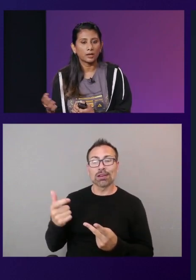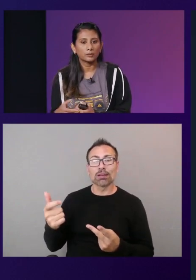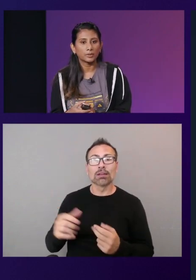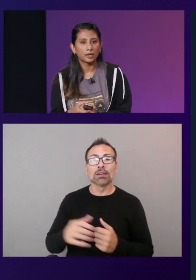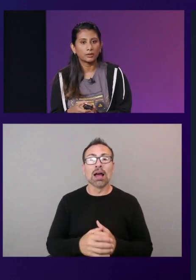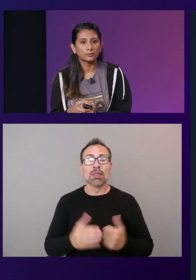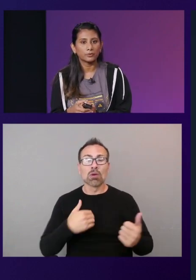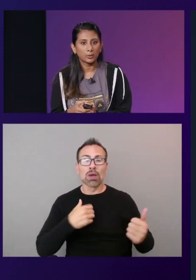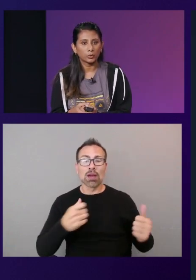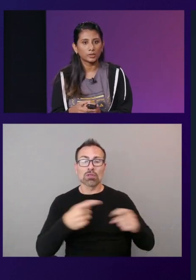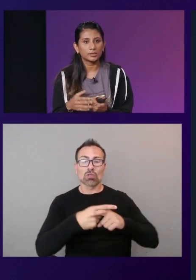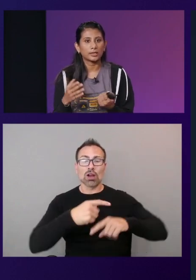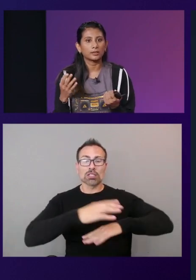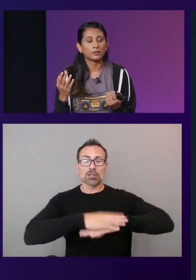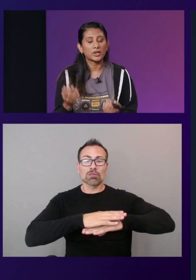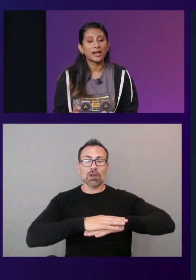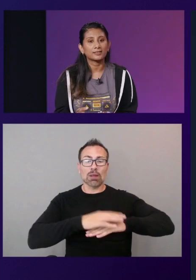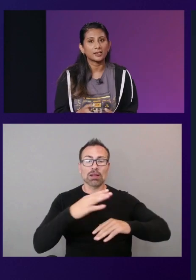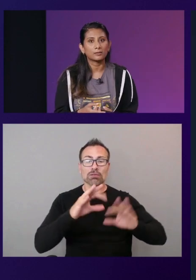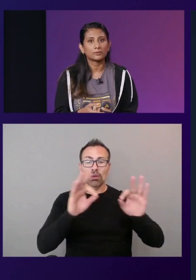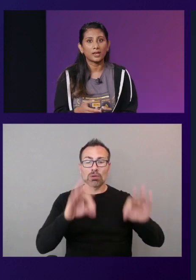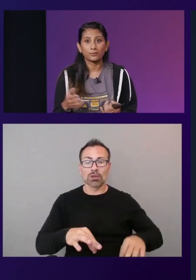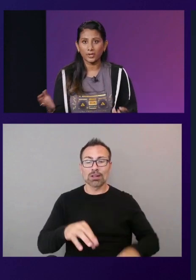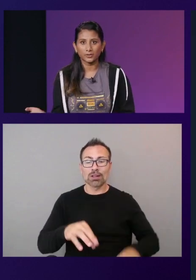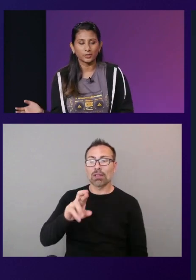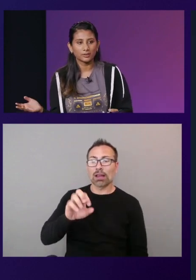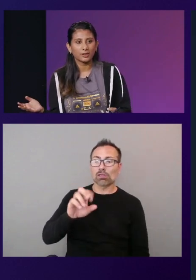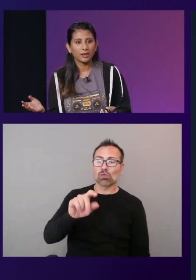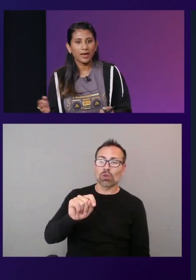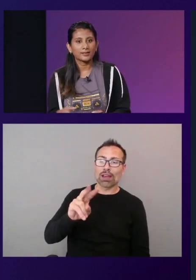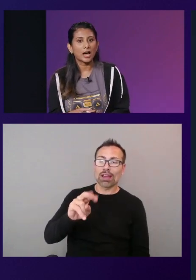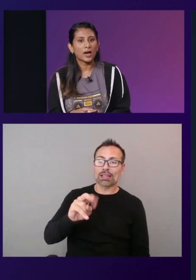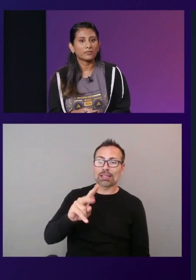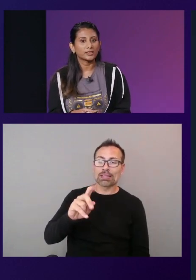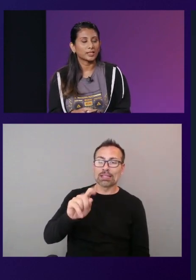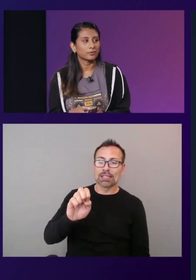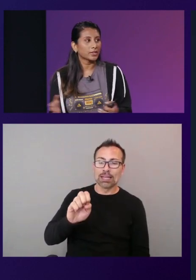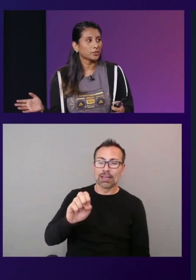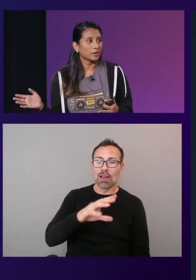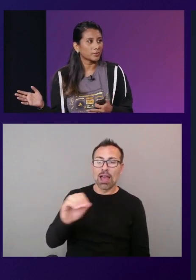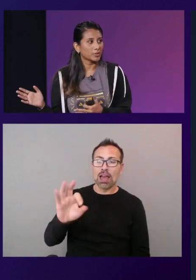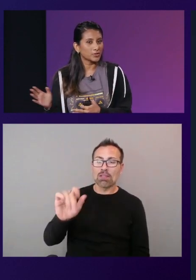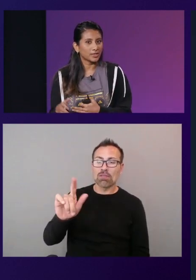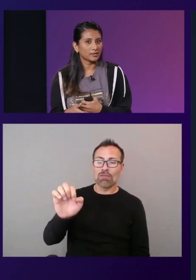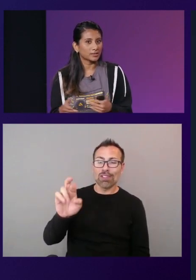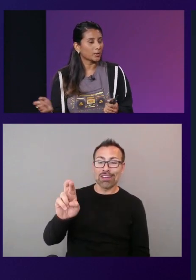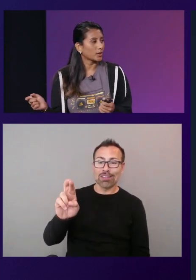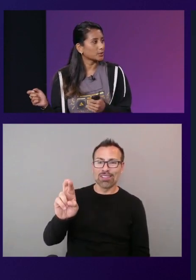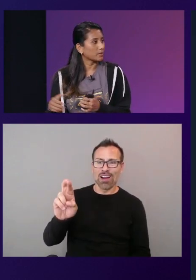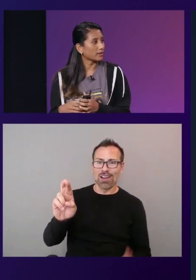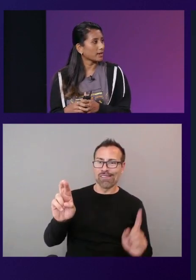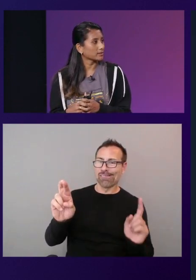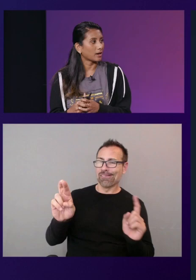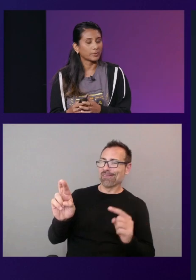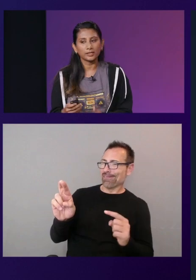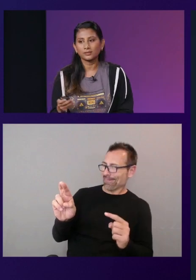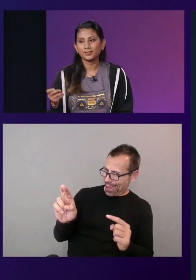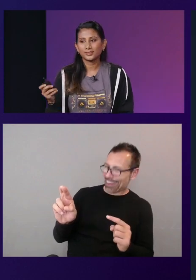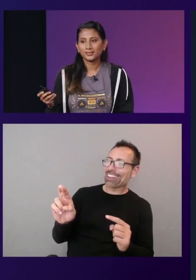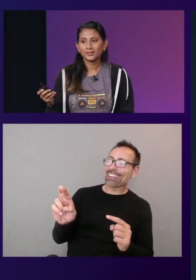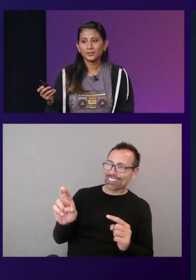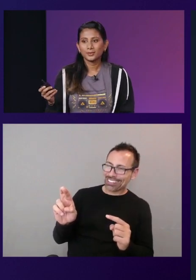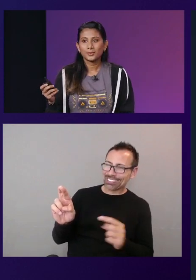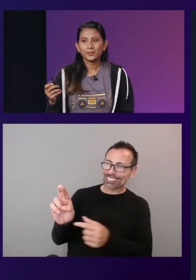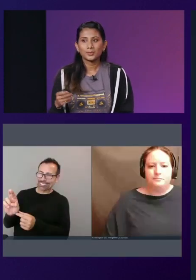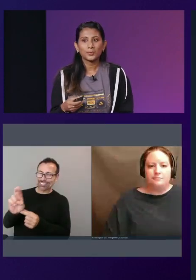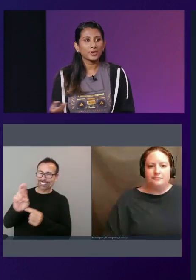cross-platform frameworks like React Native and Flutter. And now, having said Flutter, I'm going to use that as a segue to my next topic.